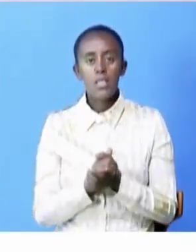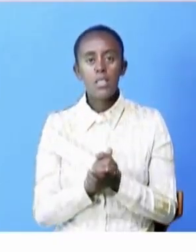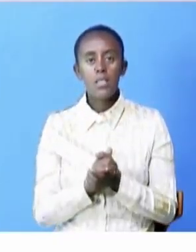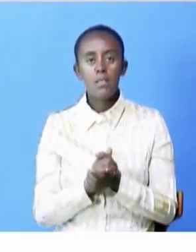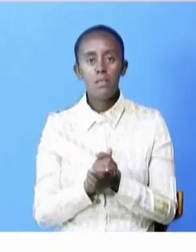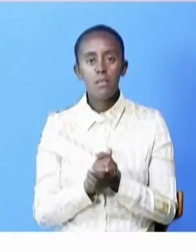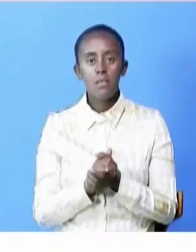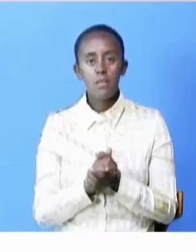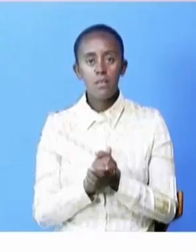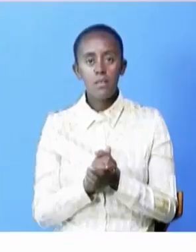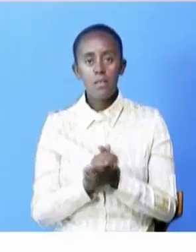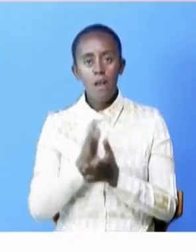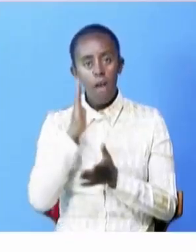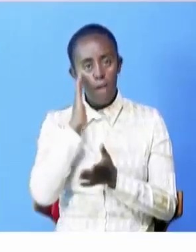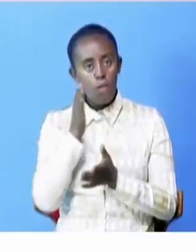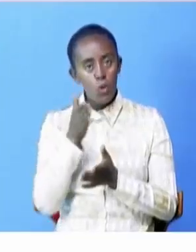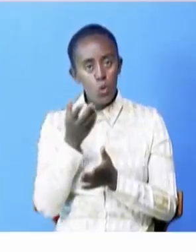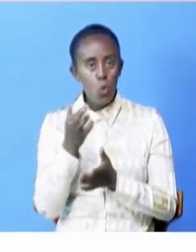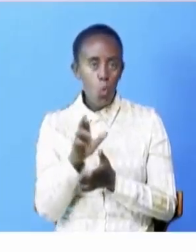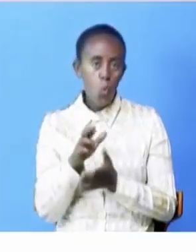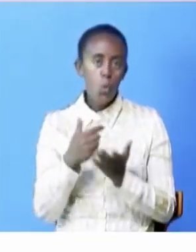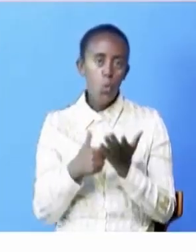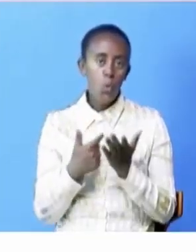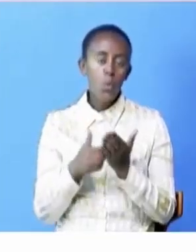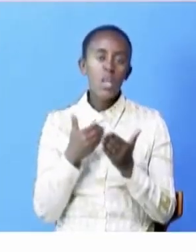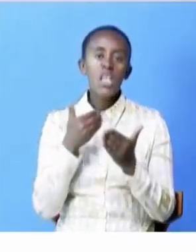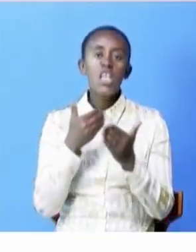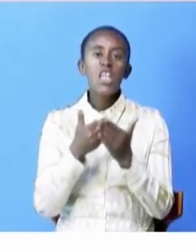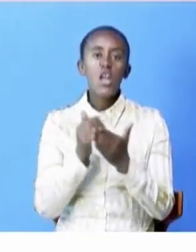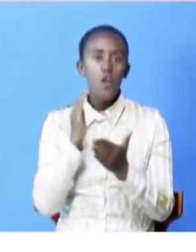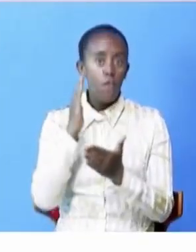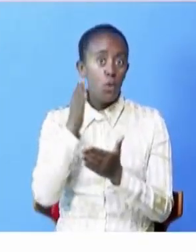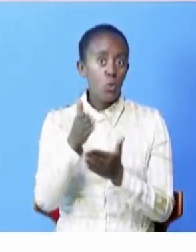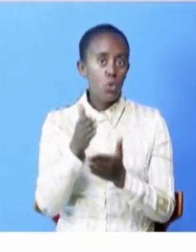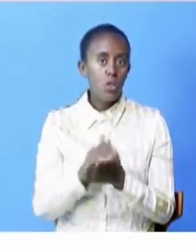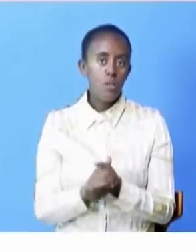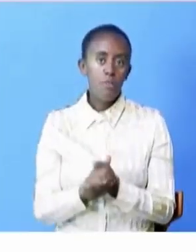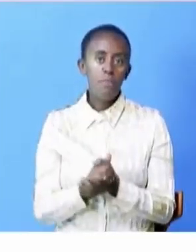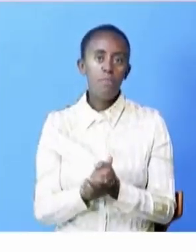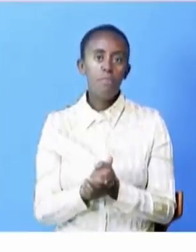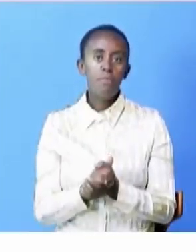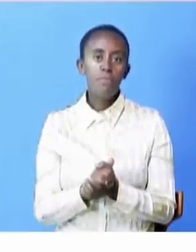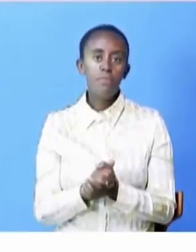future, or in this case, near future